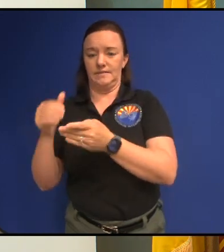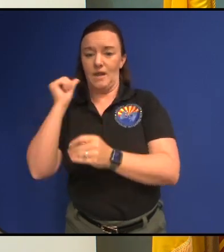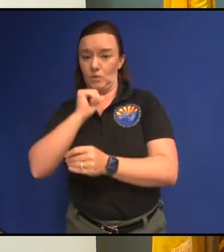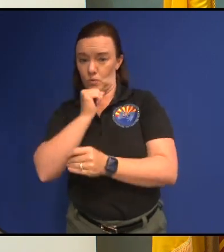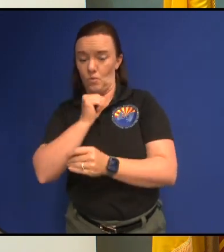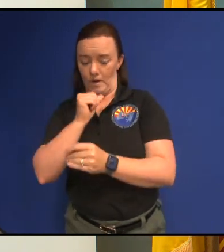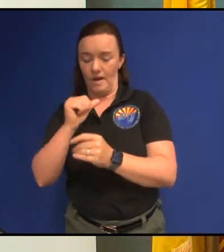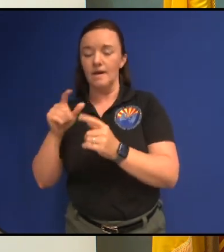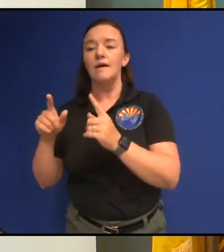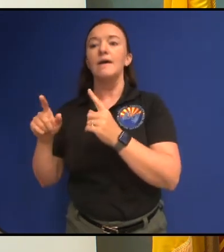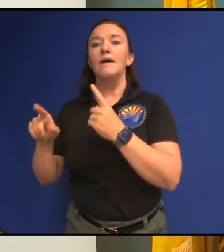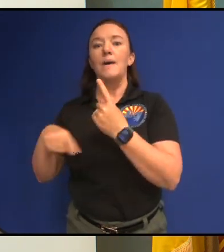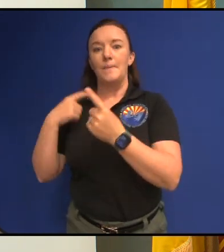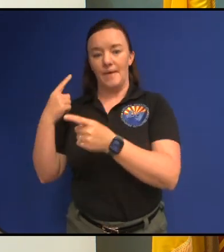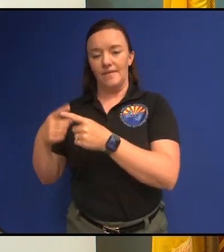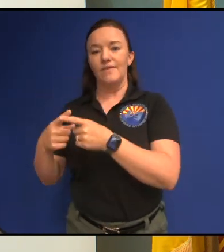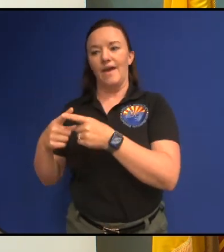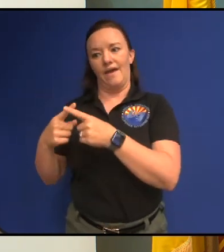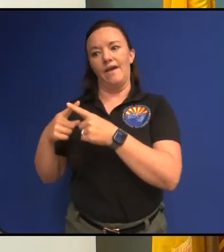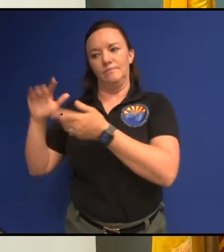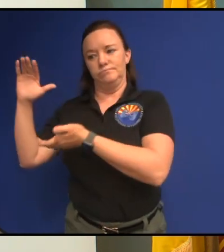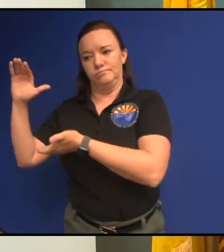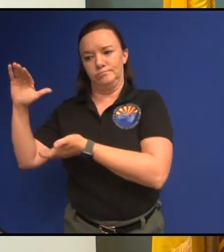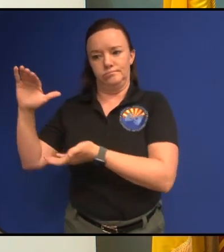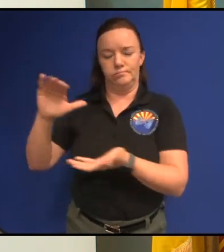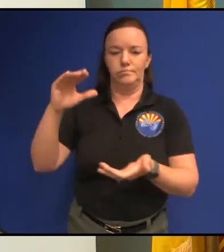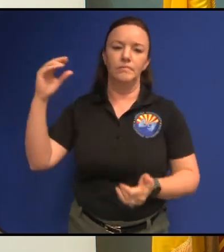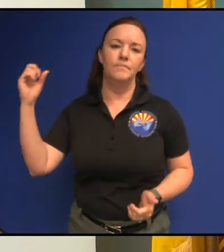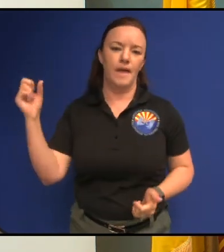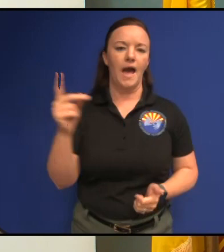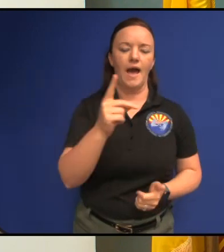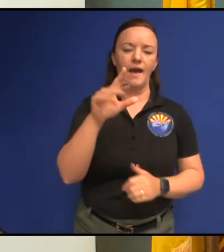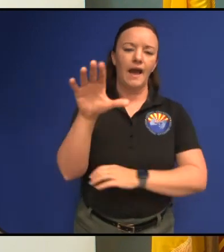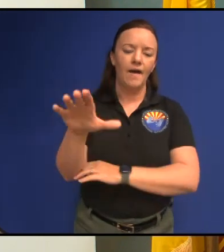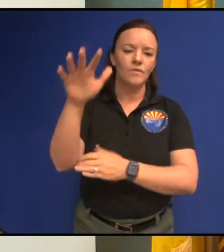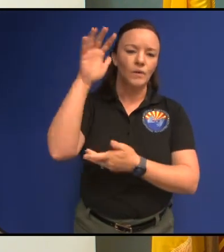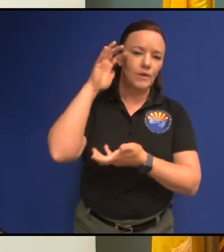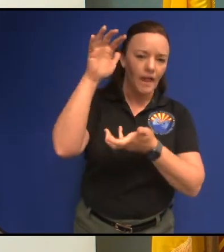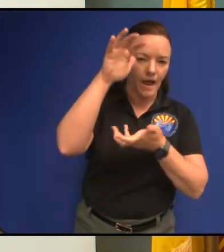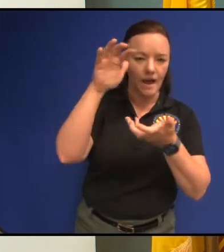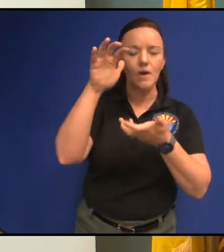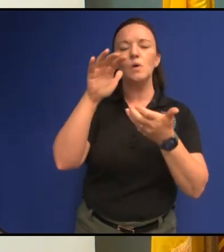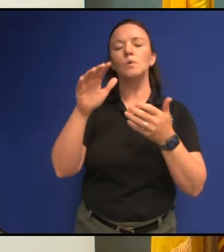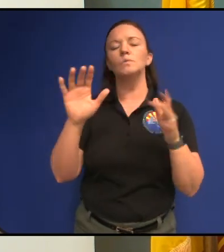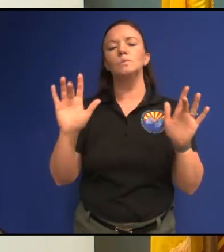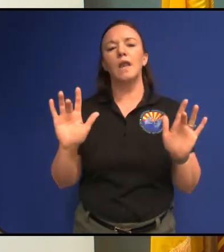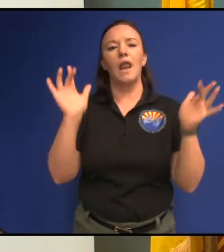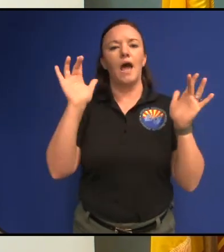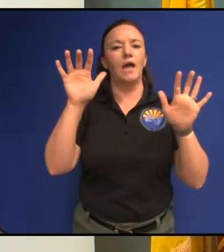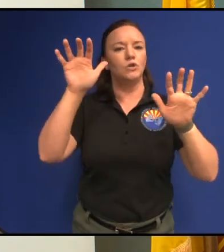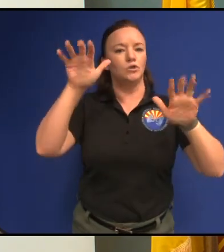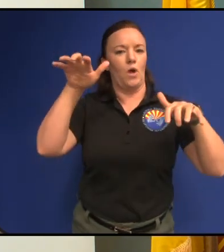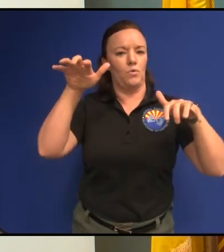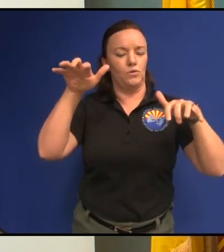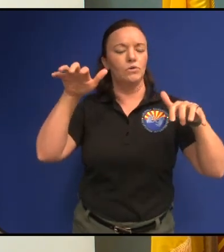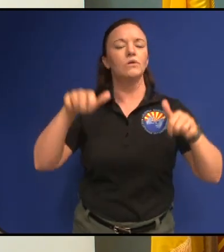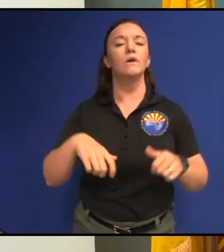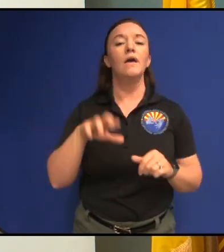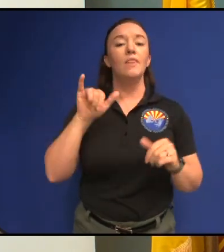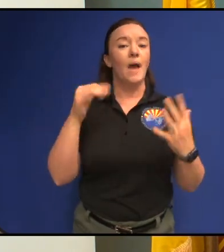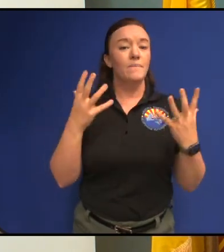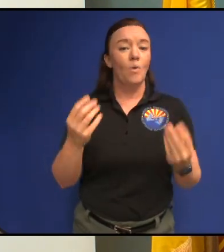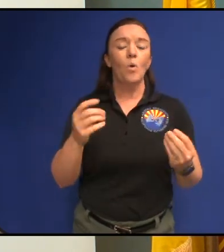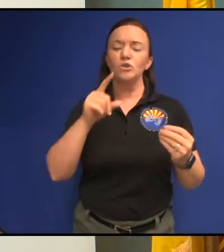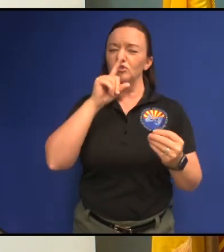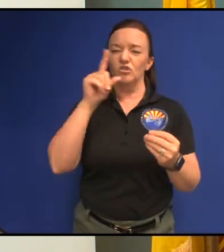gradually migrate our way where we start some afternoon cloud cover and even some light area showers. So that moisture is pretty much out of here. We're